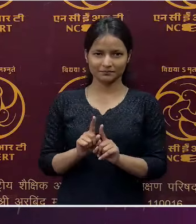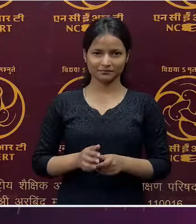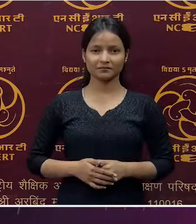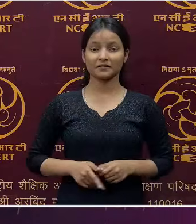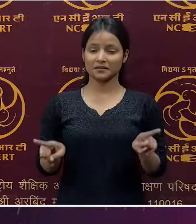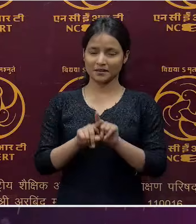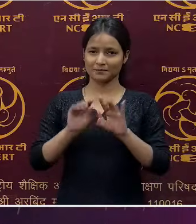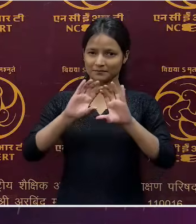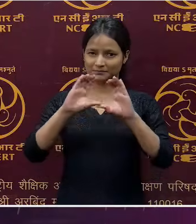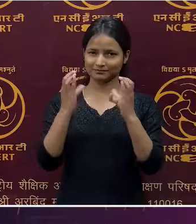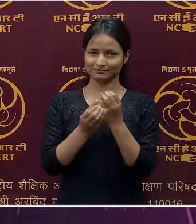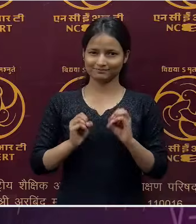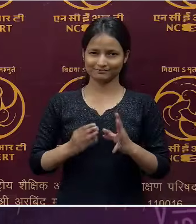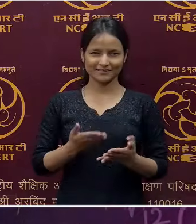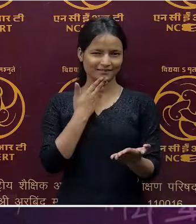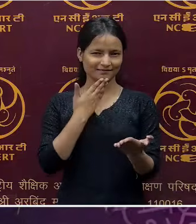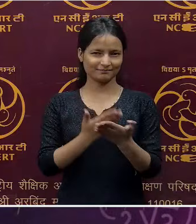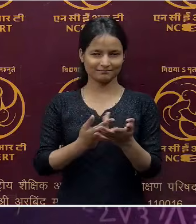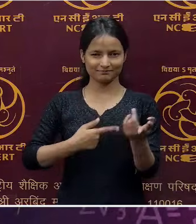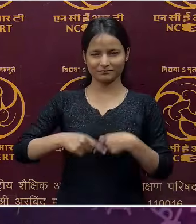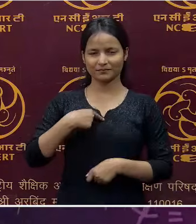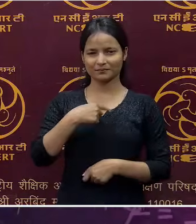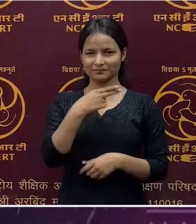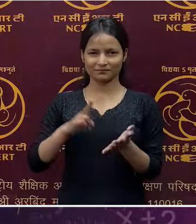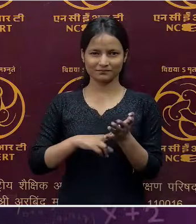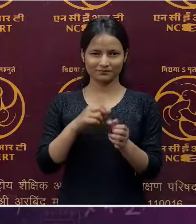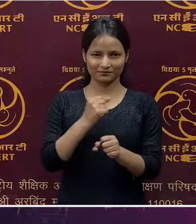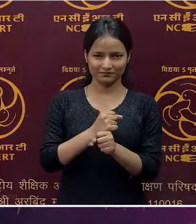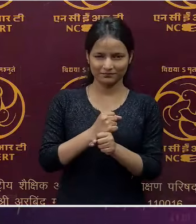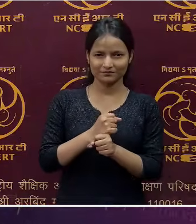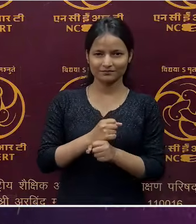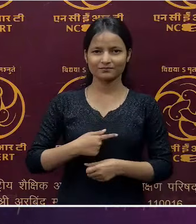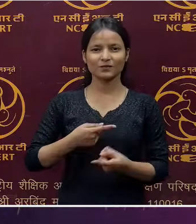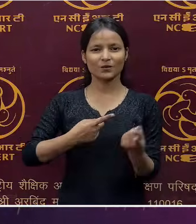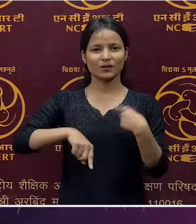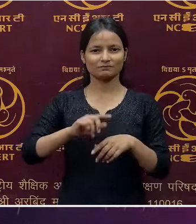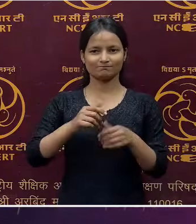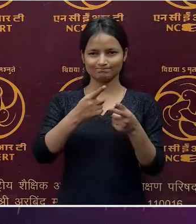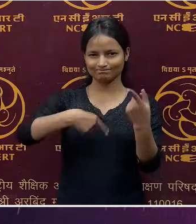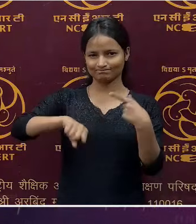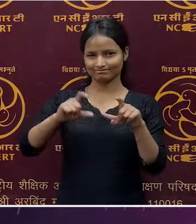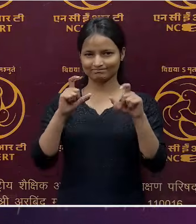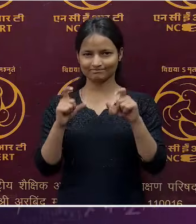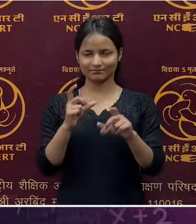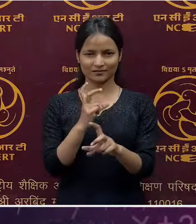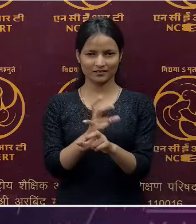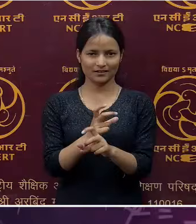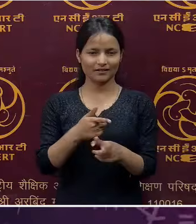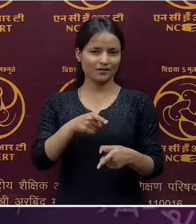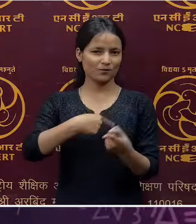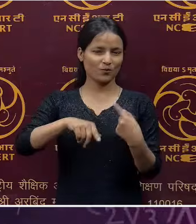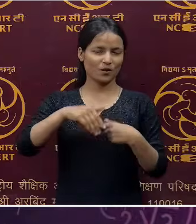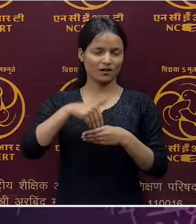much for joining us for this session. This is Mineev Goswami signing off. All you need to take care of yourself. Be